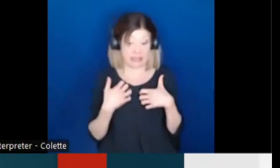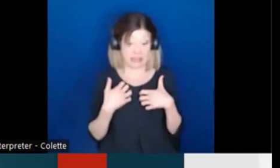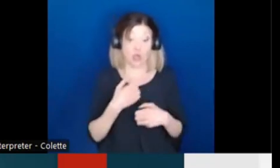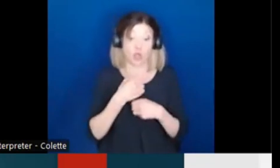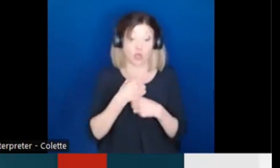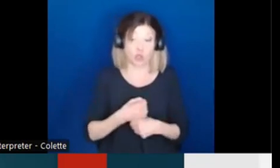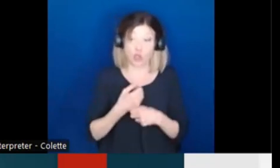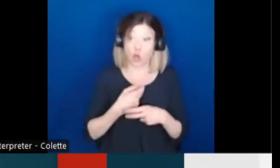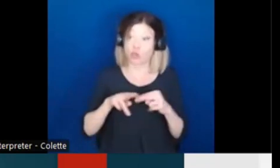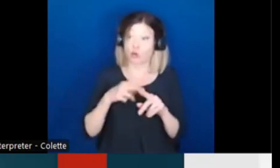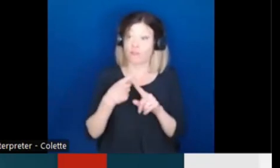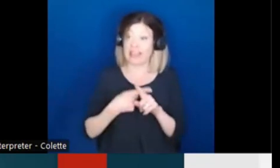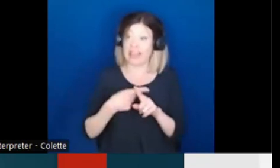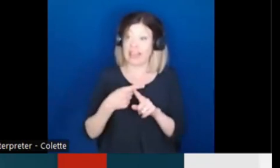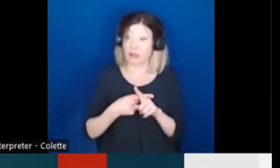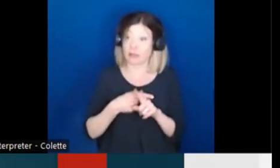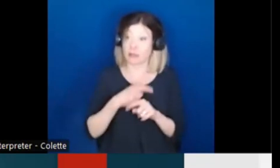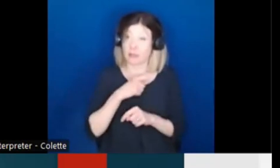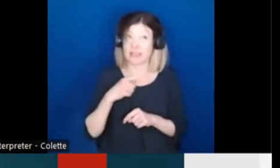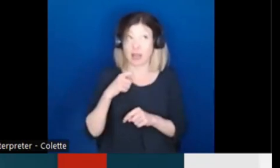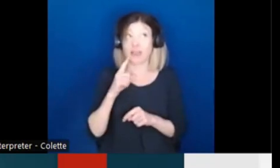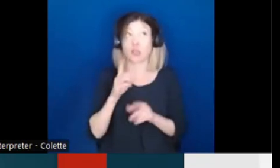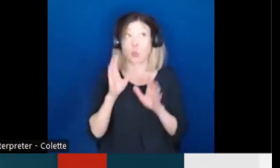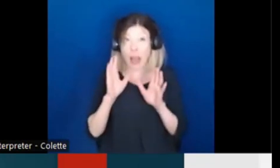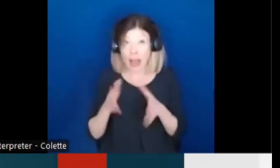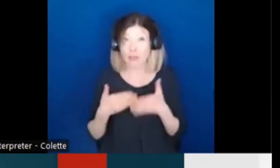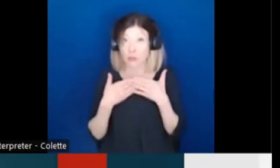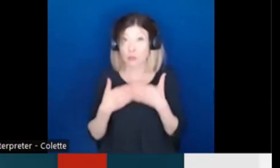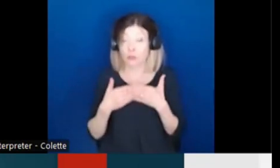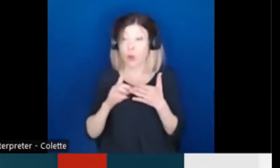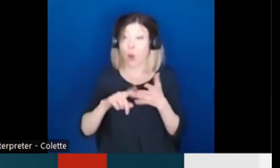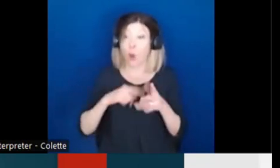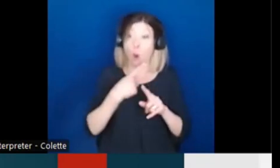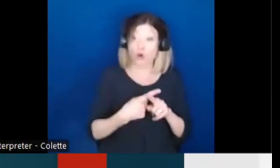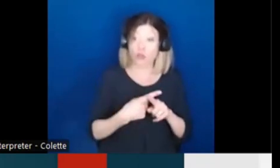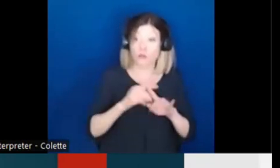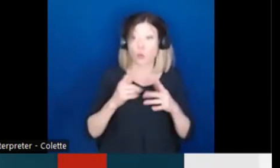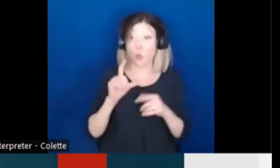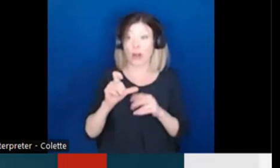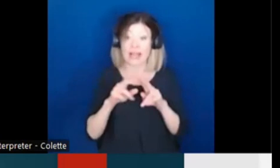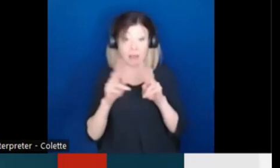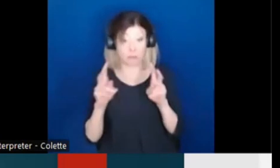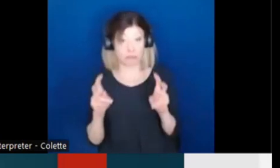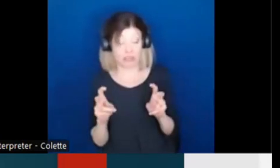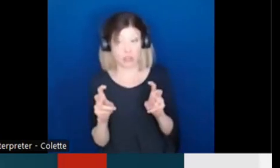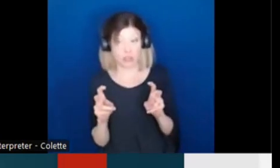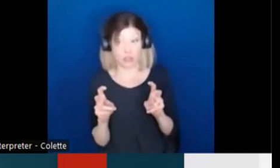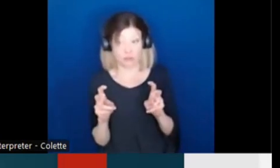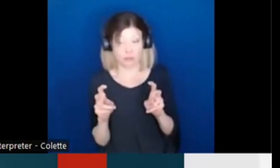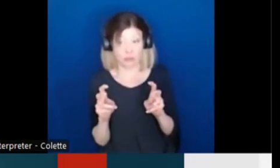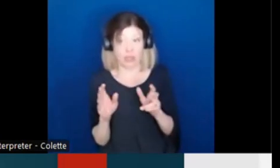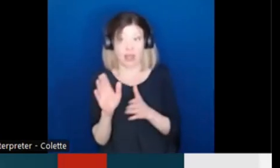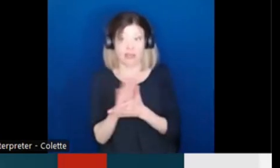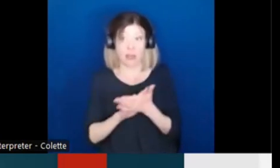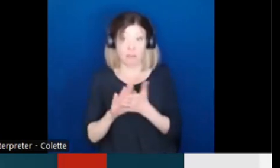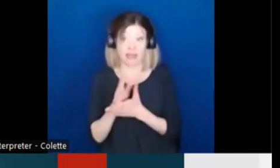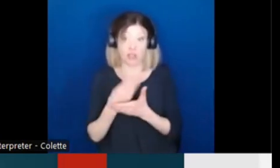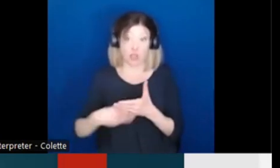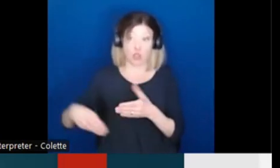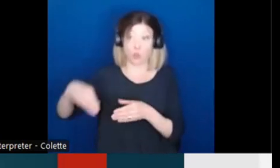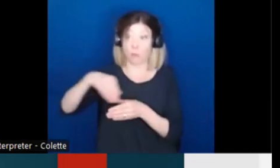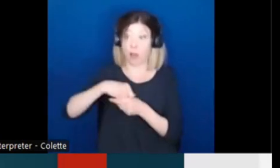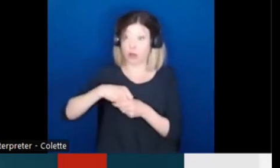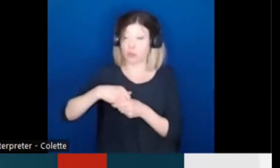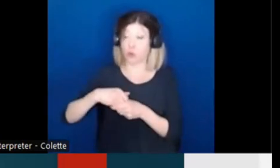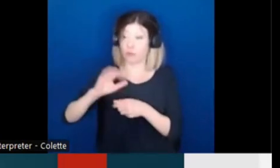I think, Oxford, Cambridge, if you're an English minister. You were part of the establishment, you were a respectable